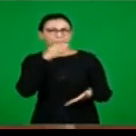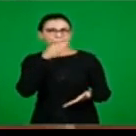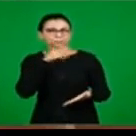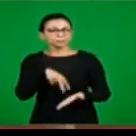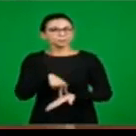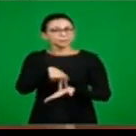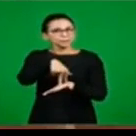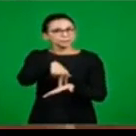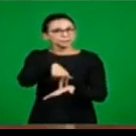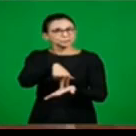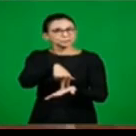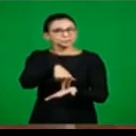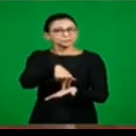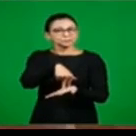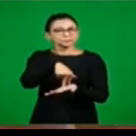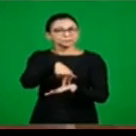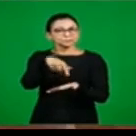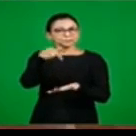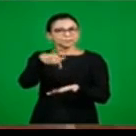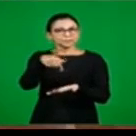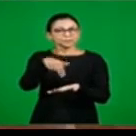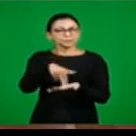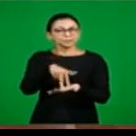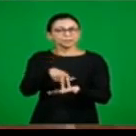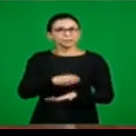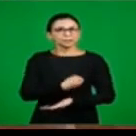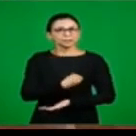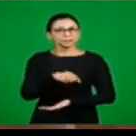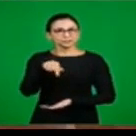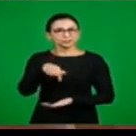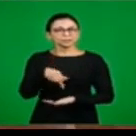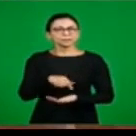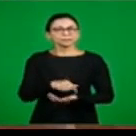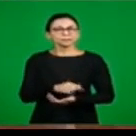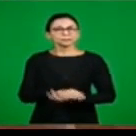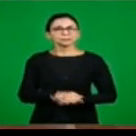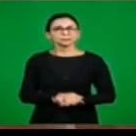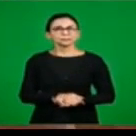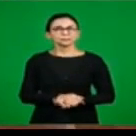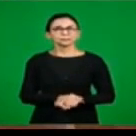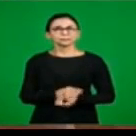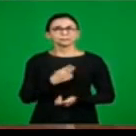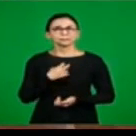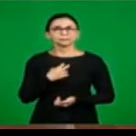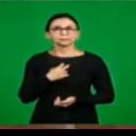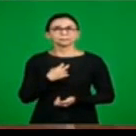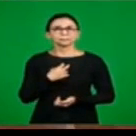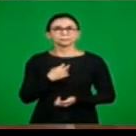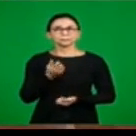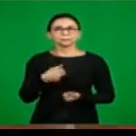read quickly. Stand up. Very out loud.